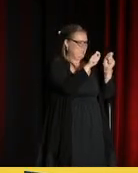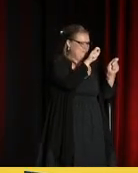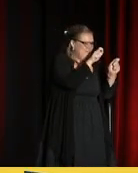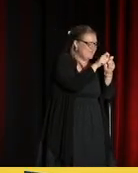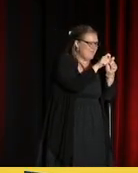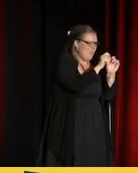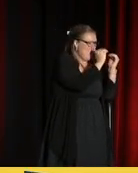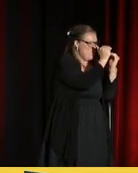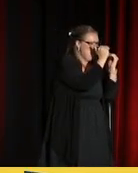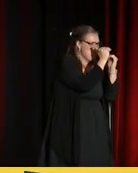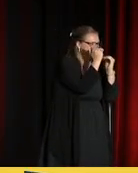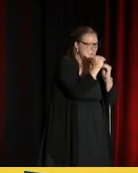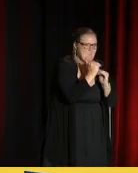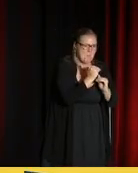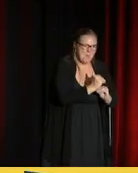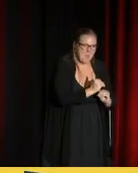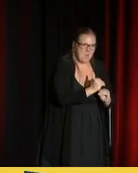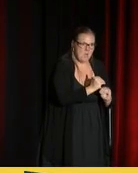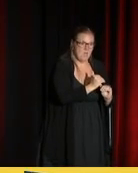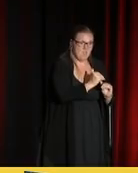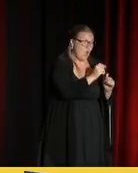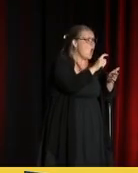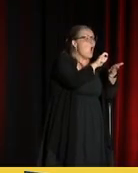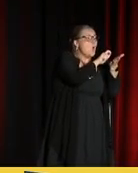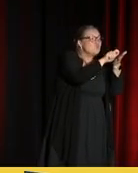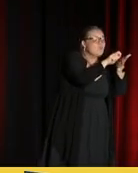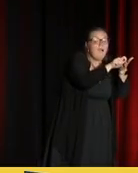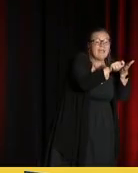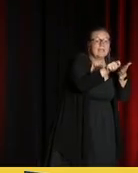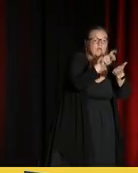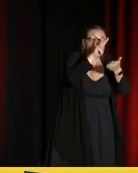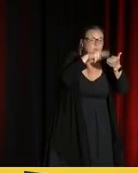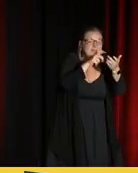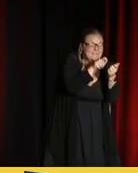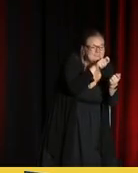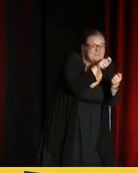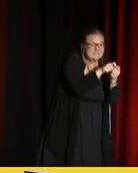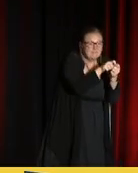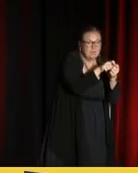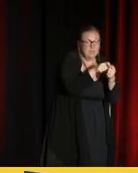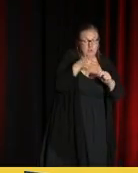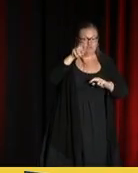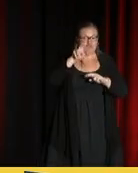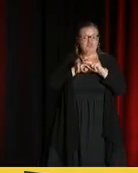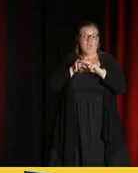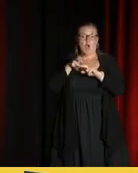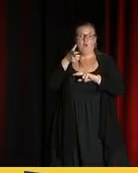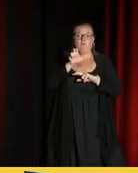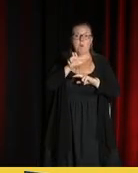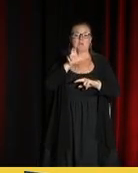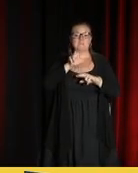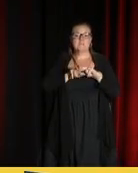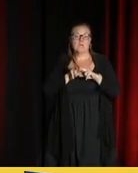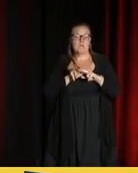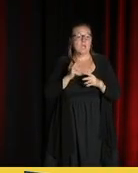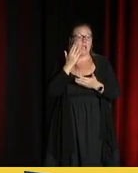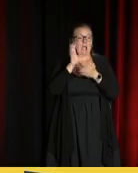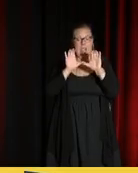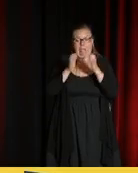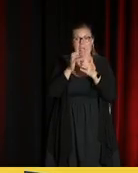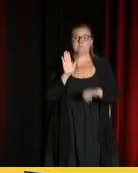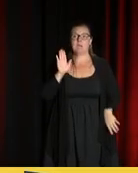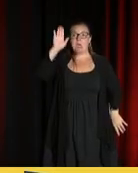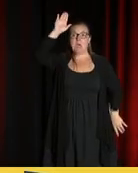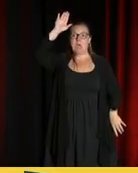channel. Reading and writing a certain way, sitting in a chair a certain way, raising your hand in a classroom a